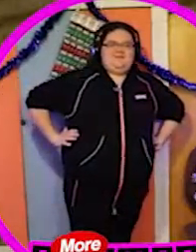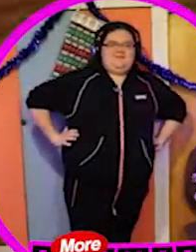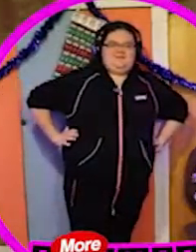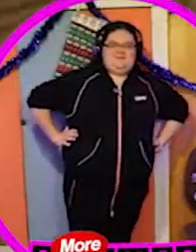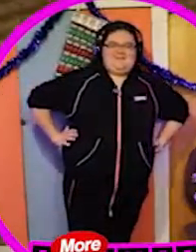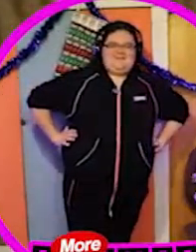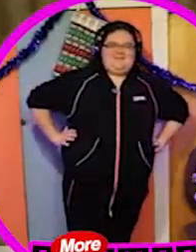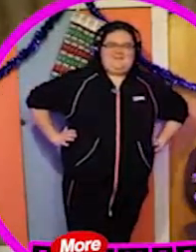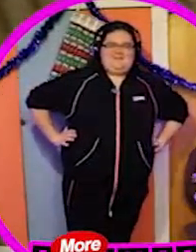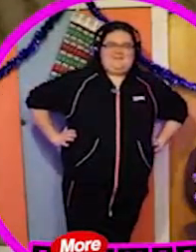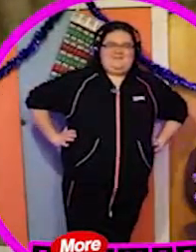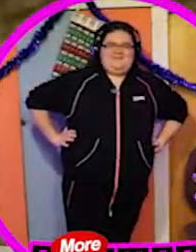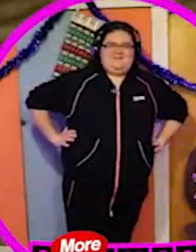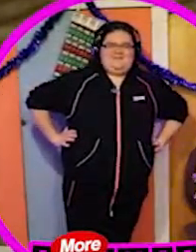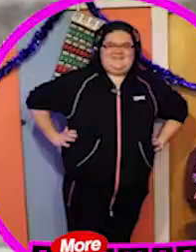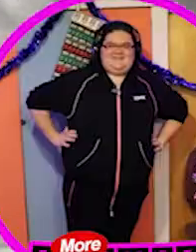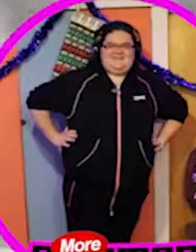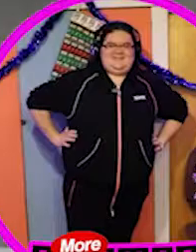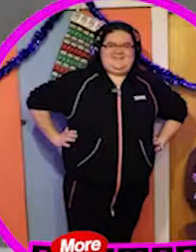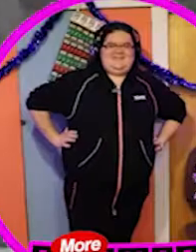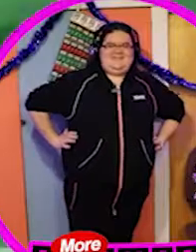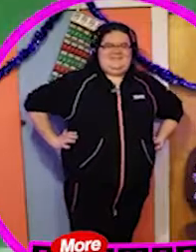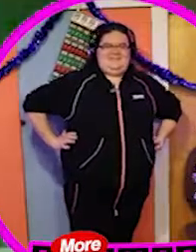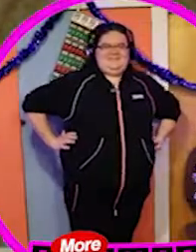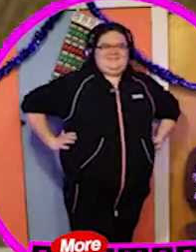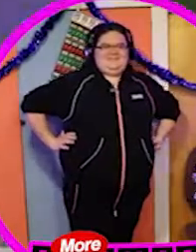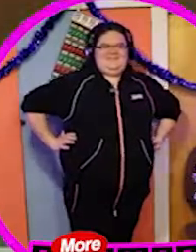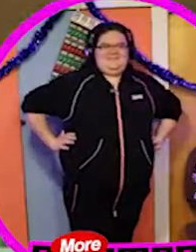12 stick donnies, I've got a stick. You want a stick?